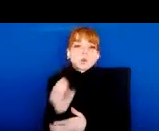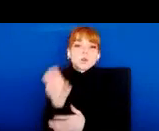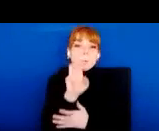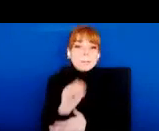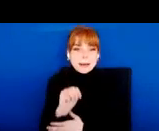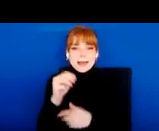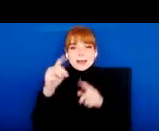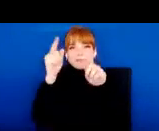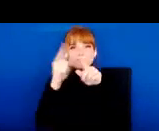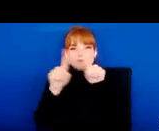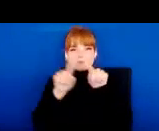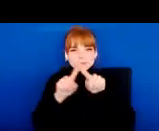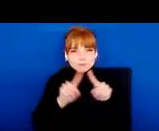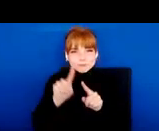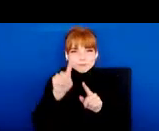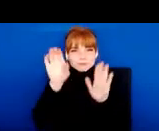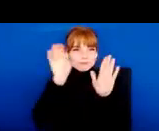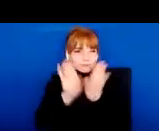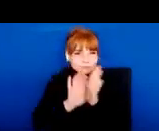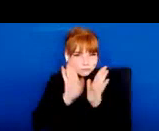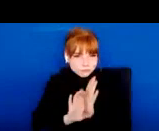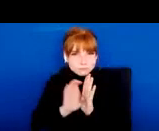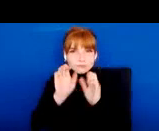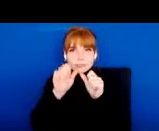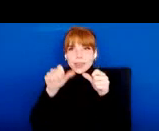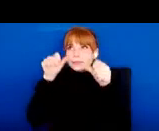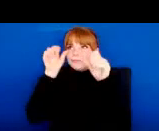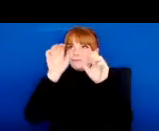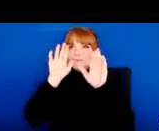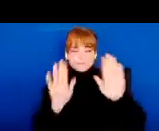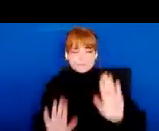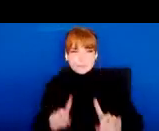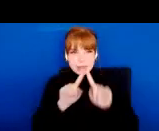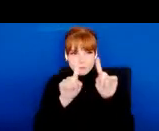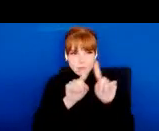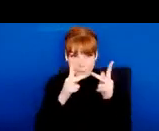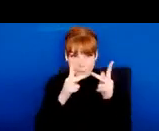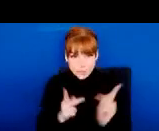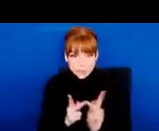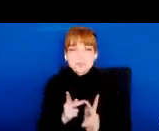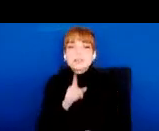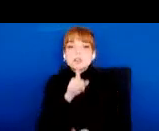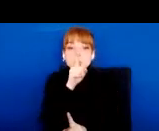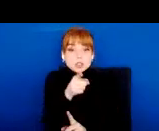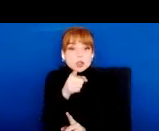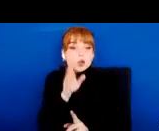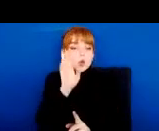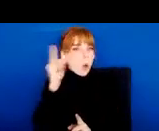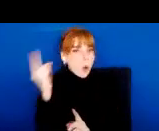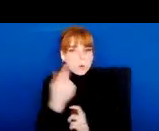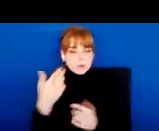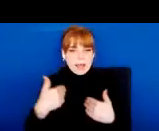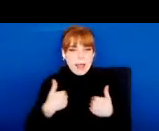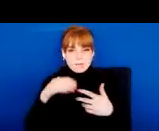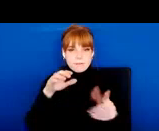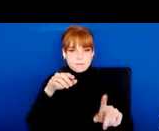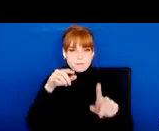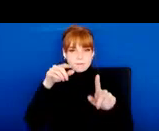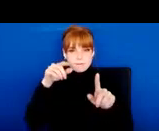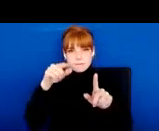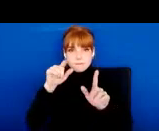bunch of different places. One way to help ensure that they'll have enough contrast wherever they're used is to have a border around